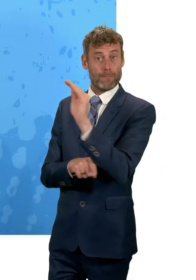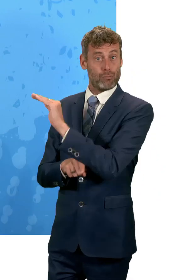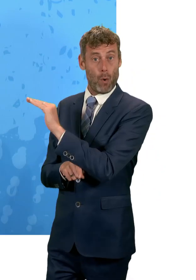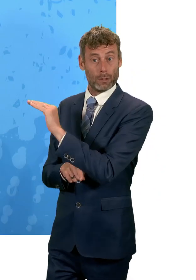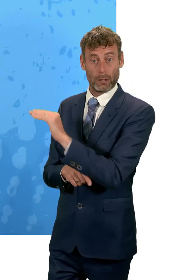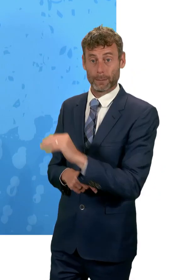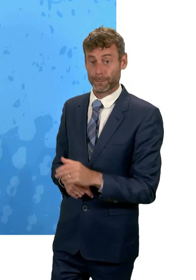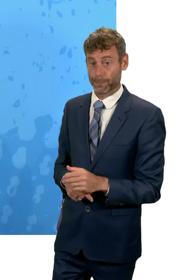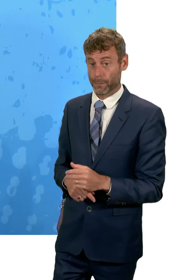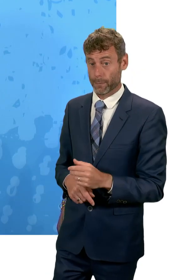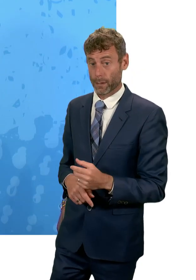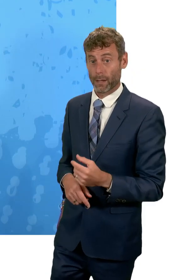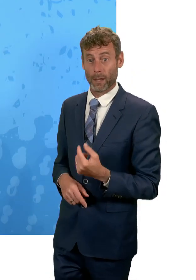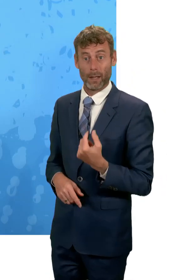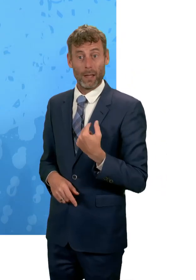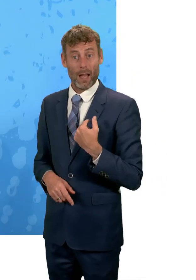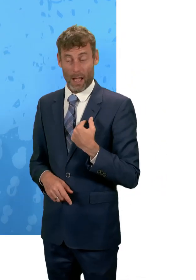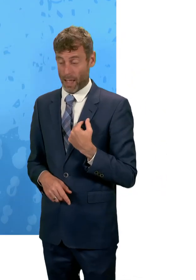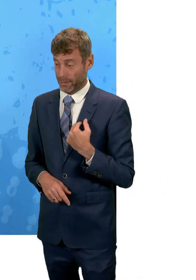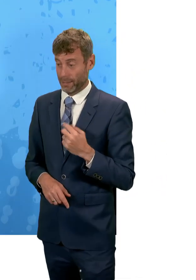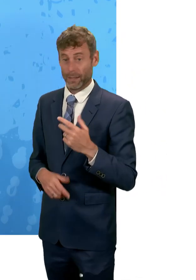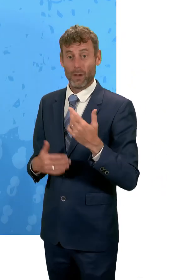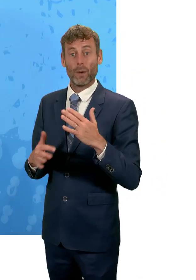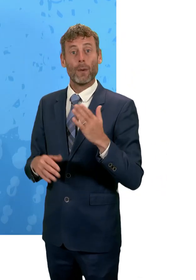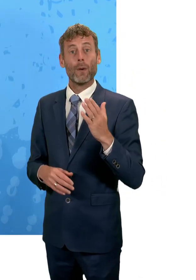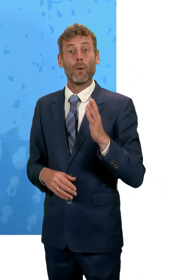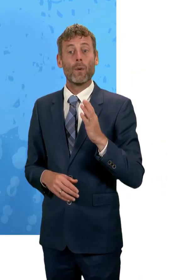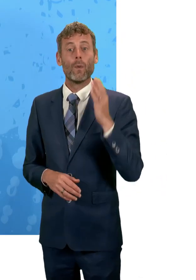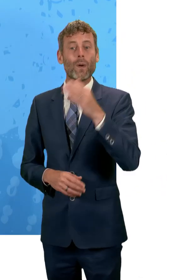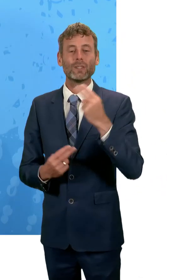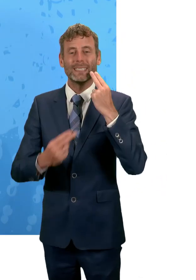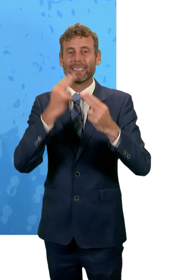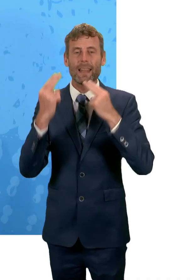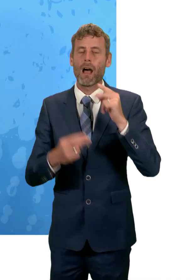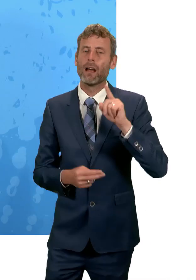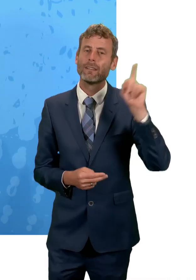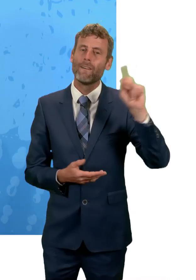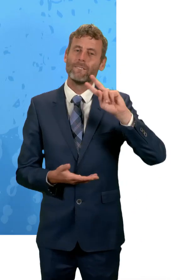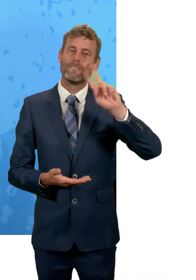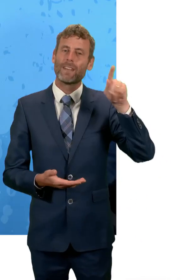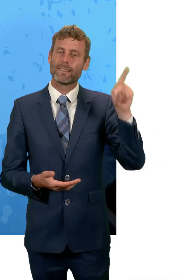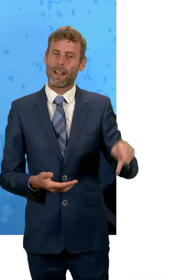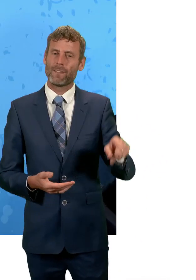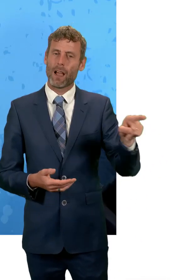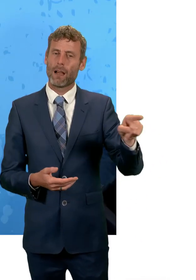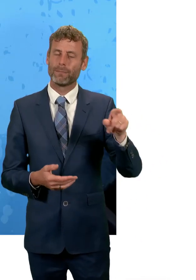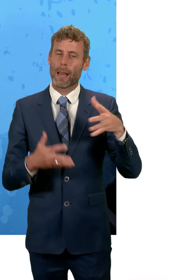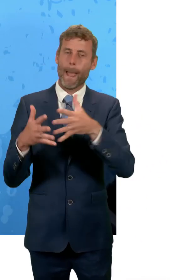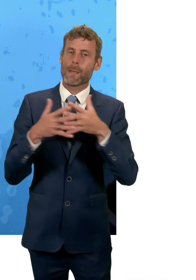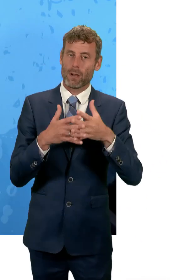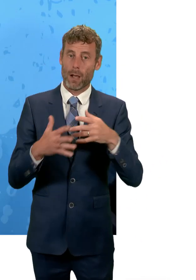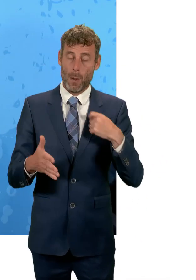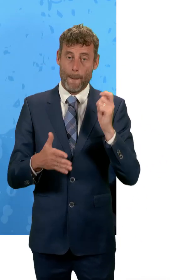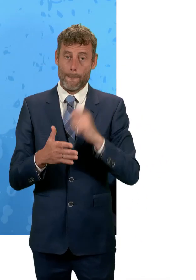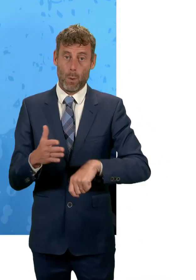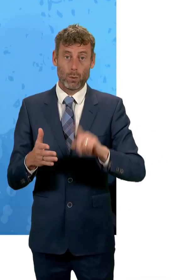stuff, and it's, you know, I did a dinner in Philadelphia last year. I bought these 6-7 lobsters. I used the bones